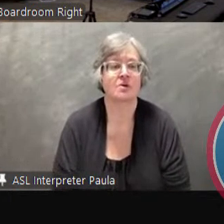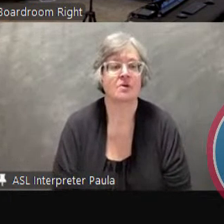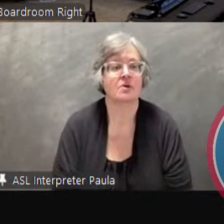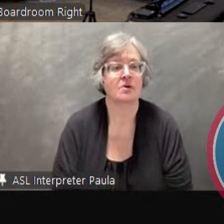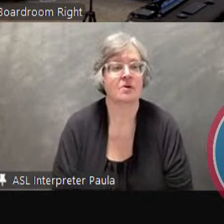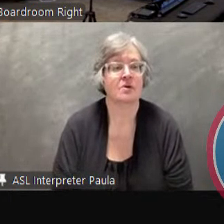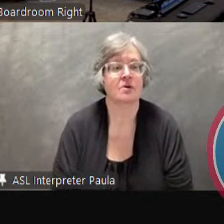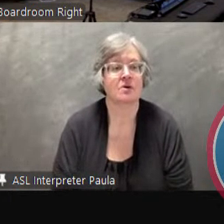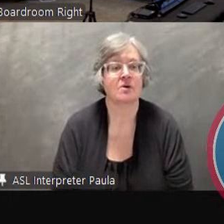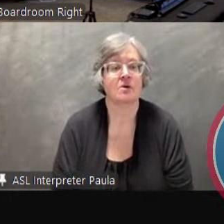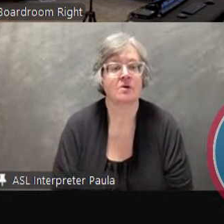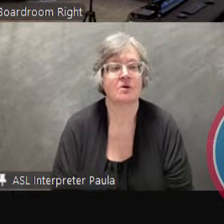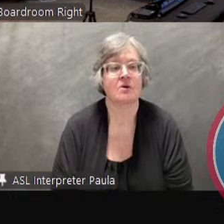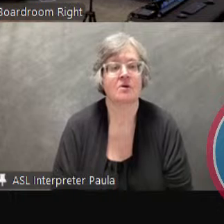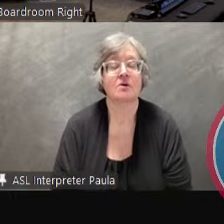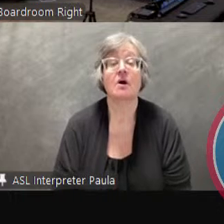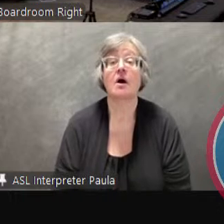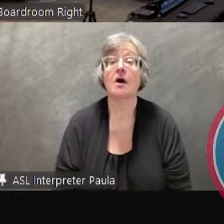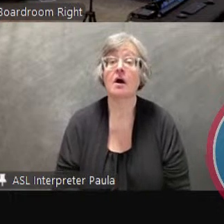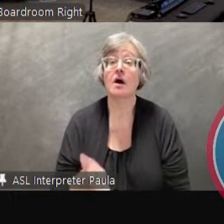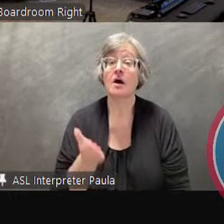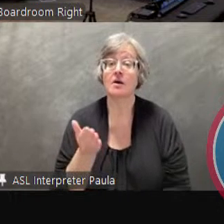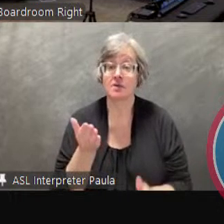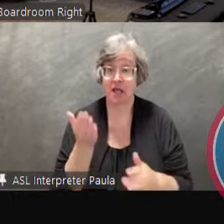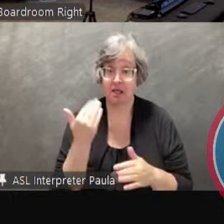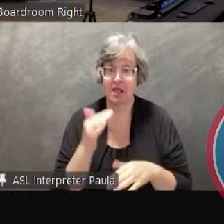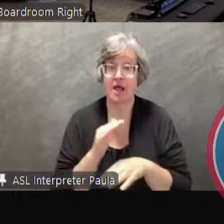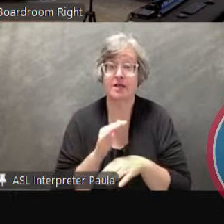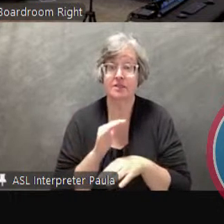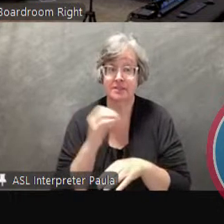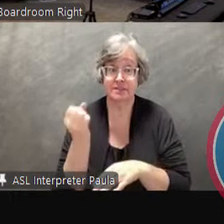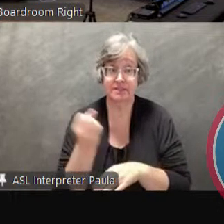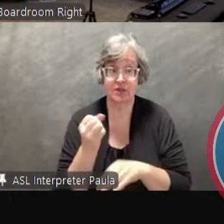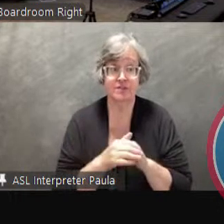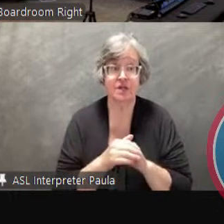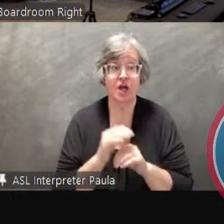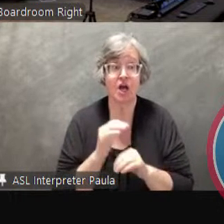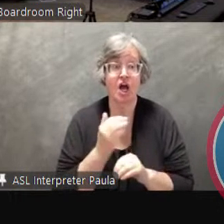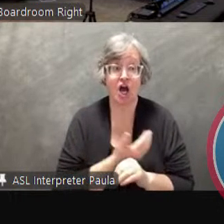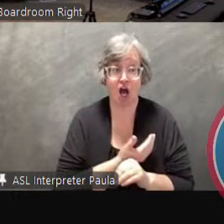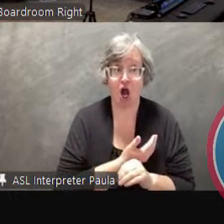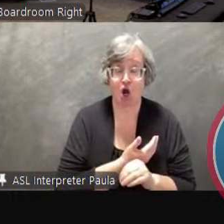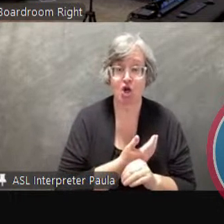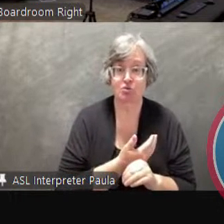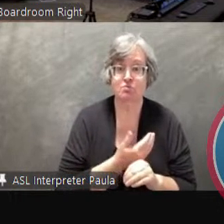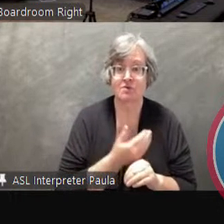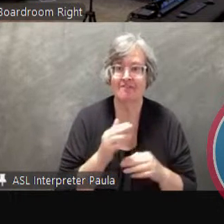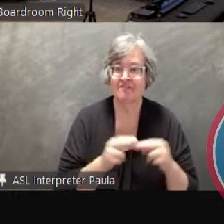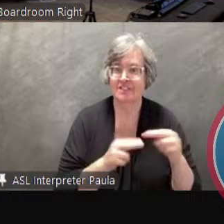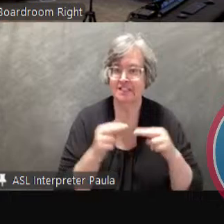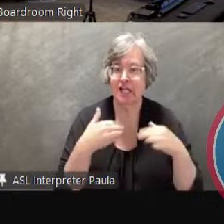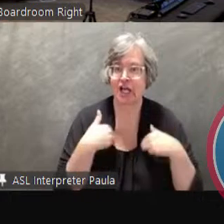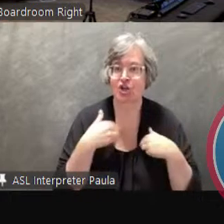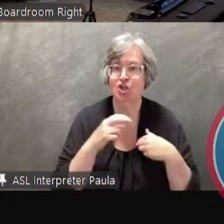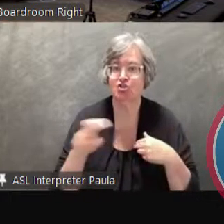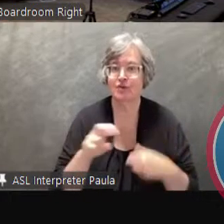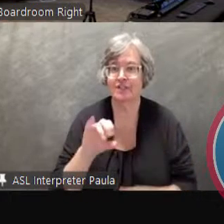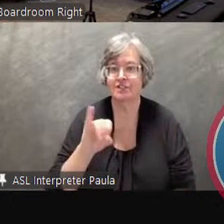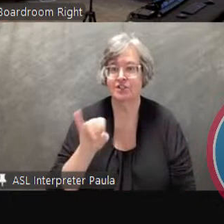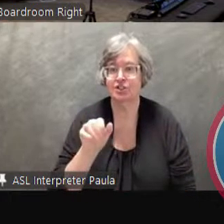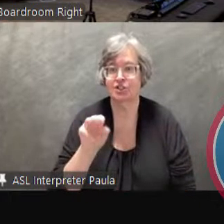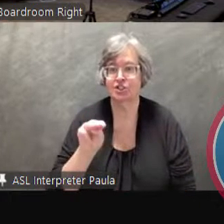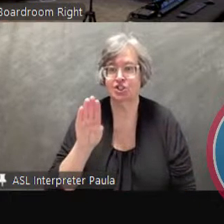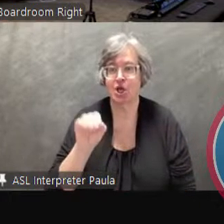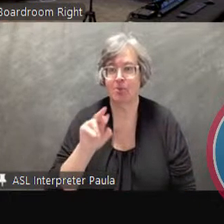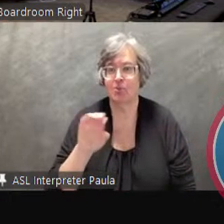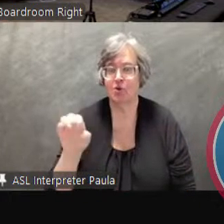Speaking of our employees, last Saturday, CJ's Skokie Shop facility hosted our Transit Jamboree. It was truly an